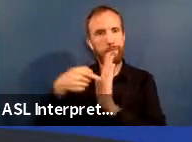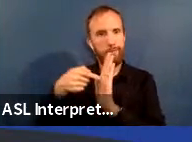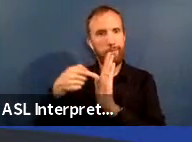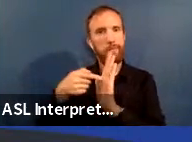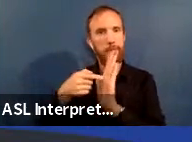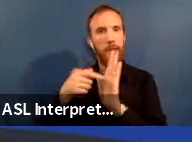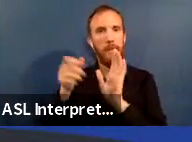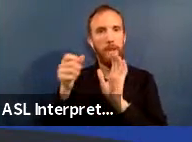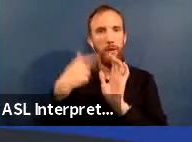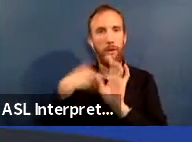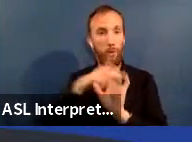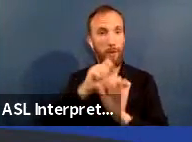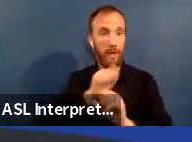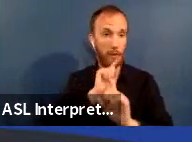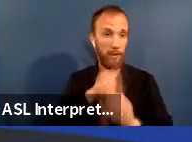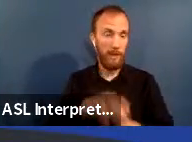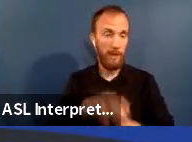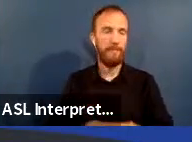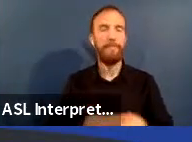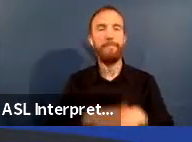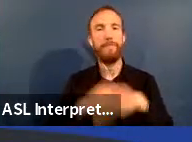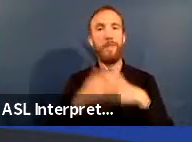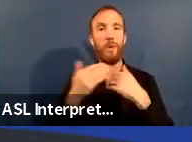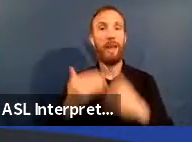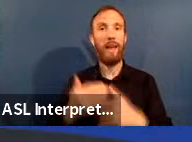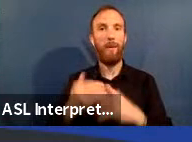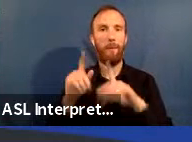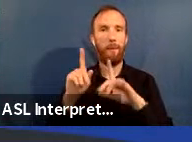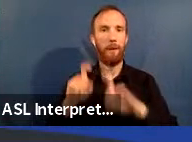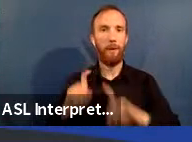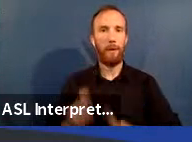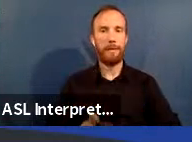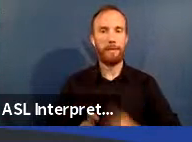can jump into the questions we've been receiving.